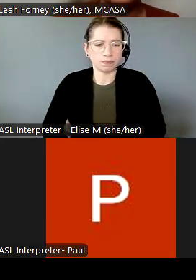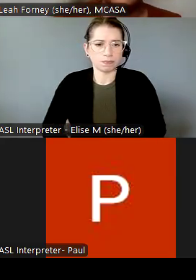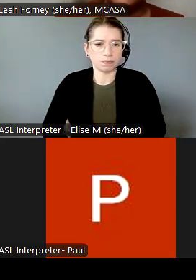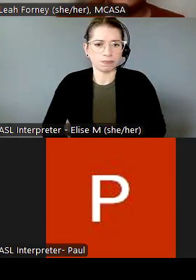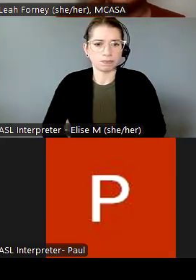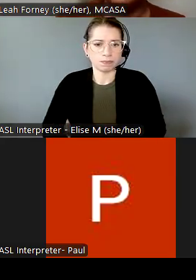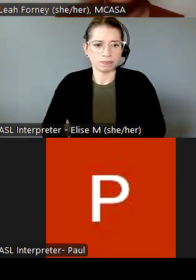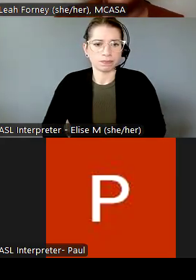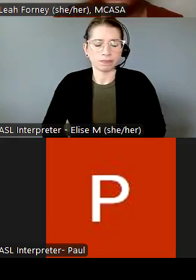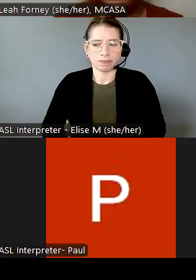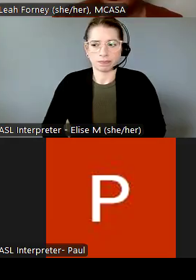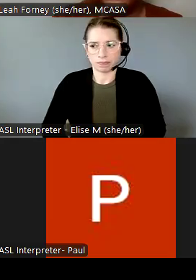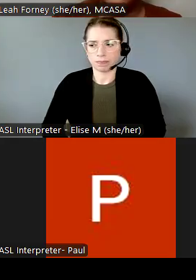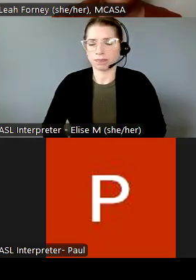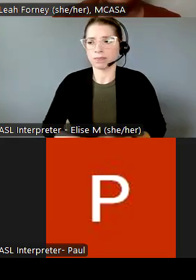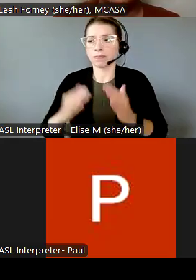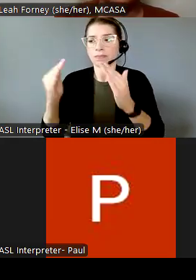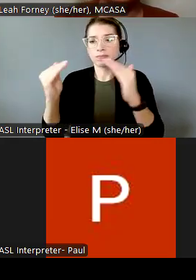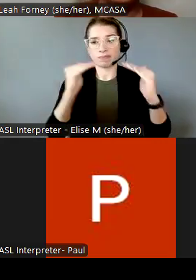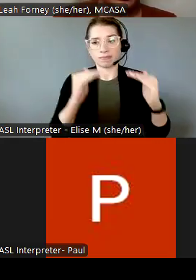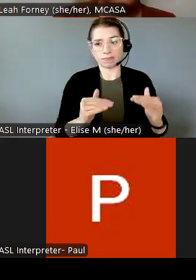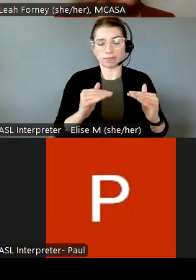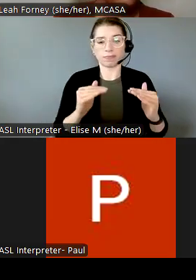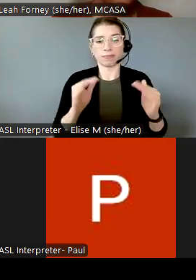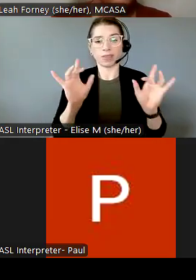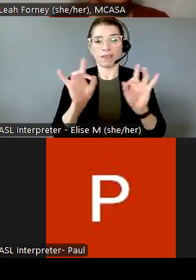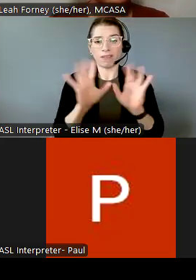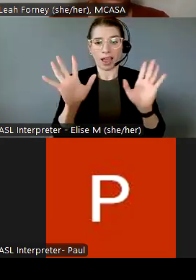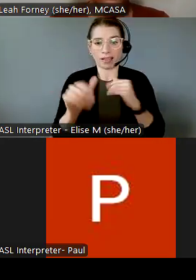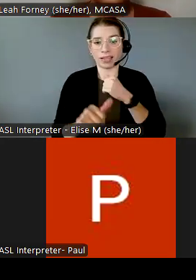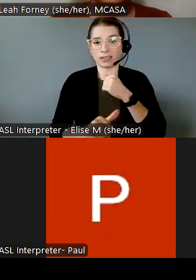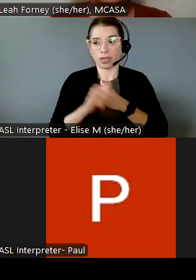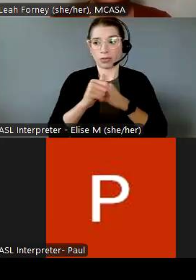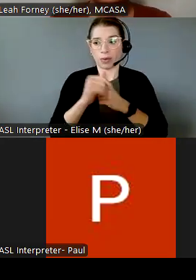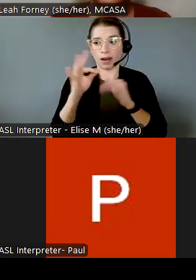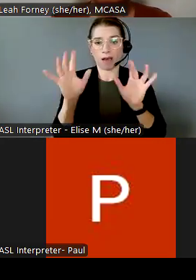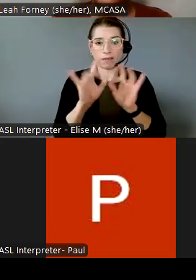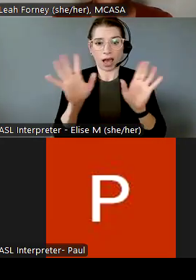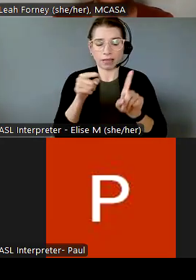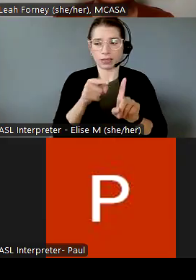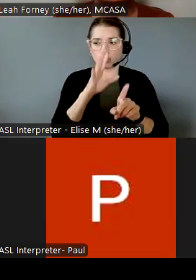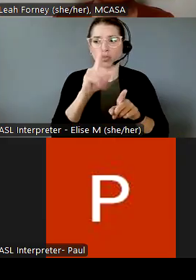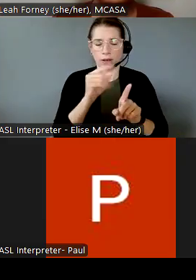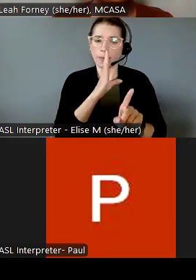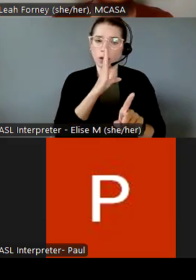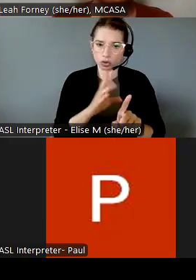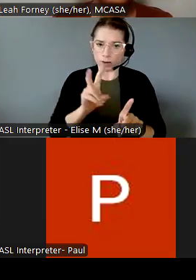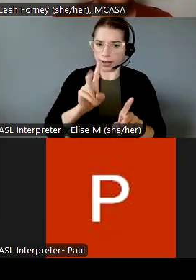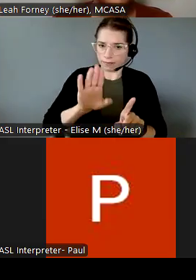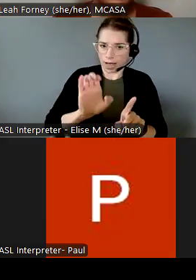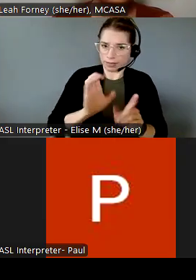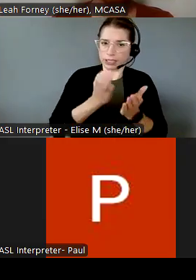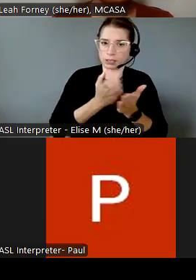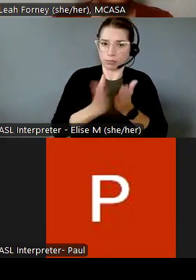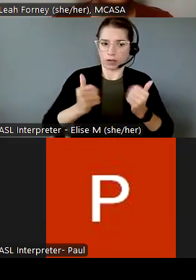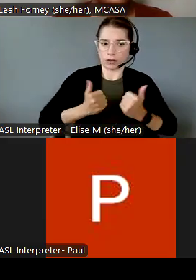When we look at violence and threats of violence, we have to talk about the direct violence that marginalized survivors